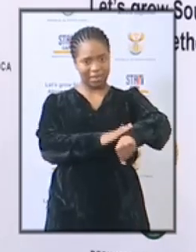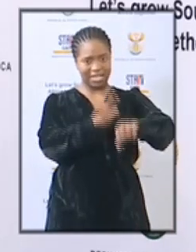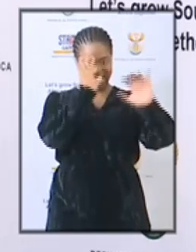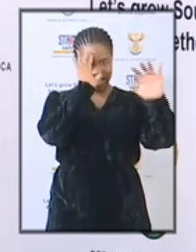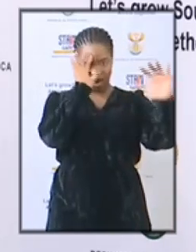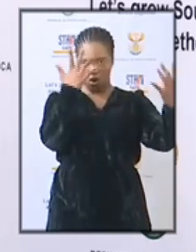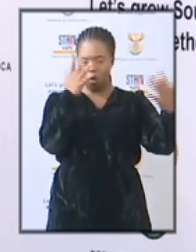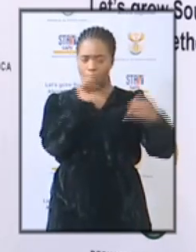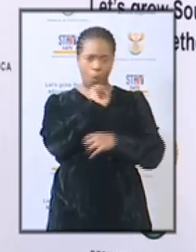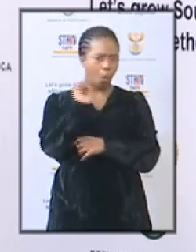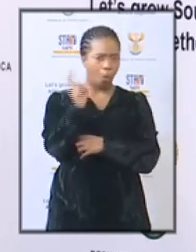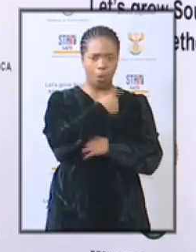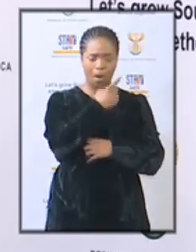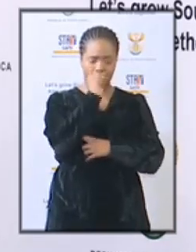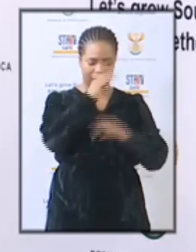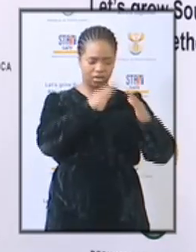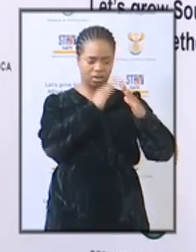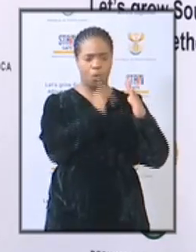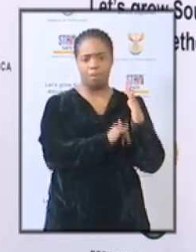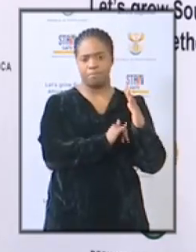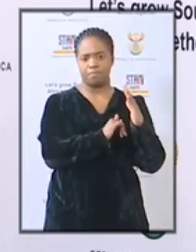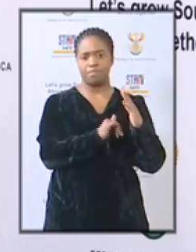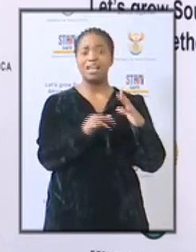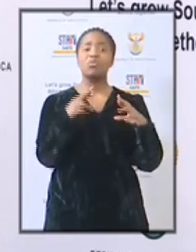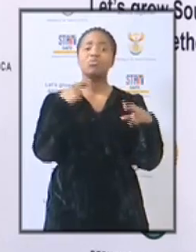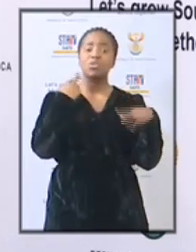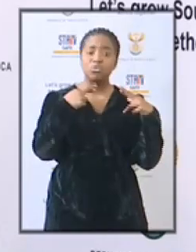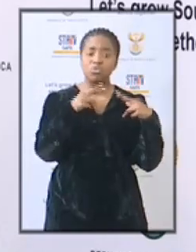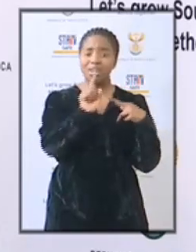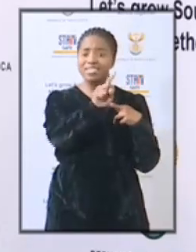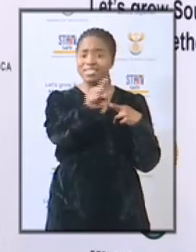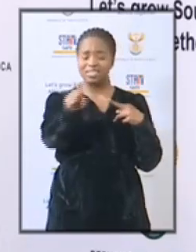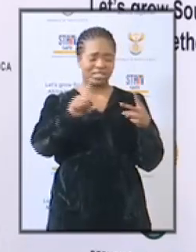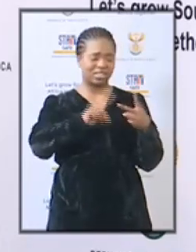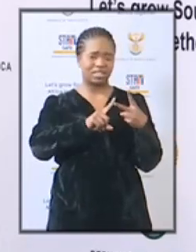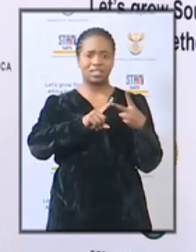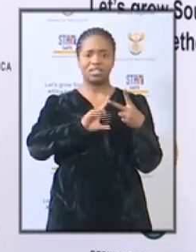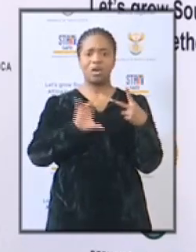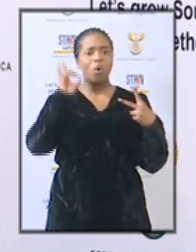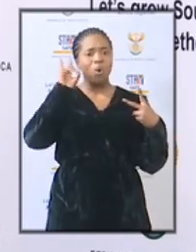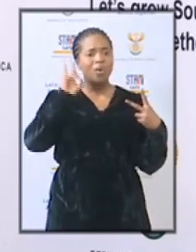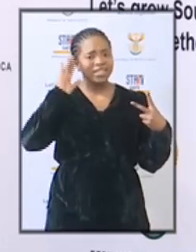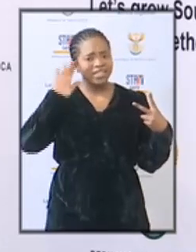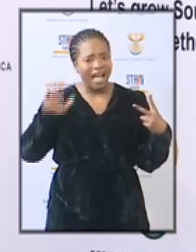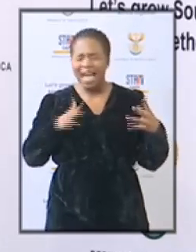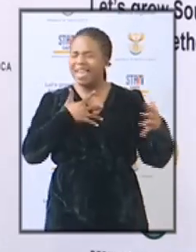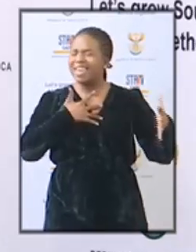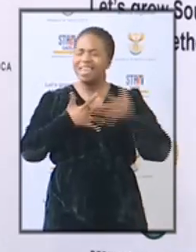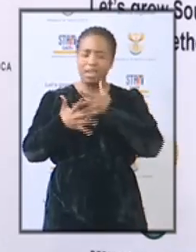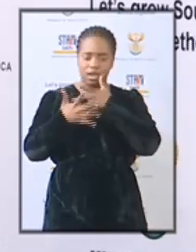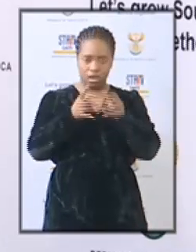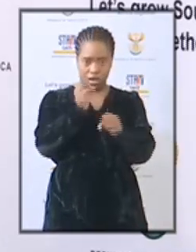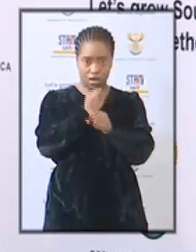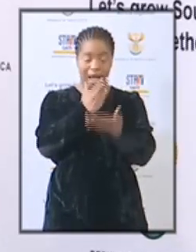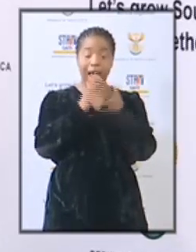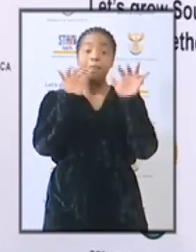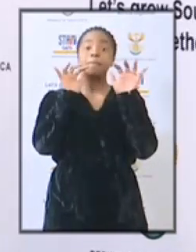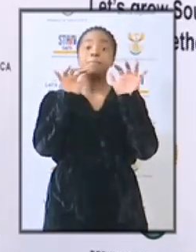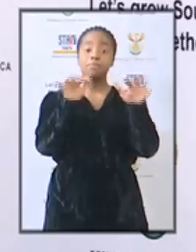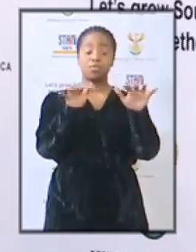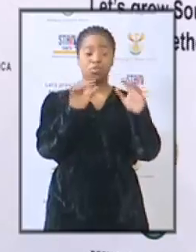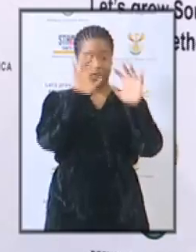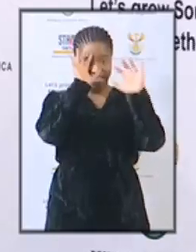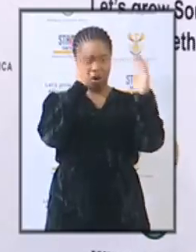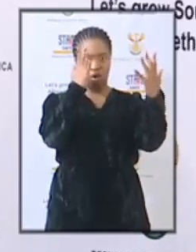applies to all the restaurants, to all those who are providing services in terms of our